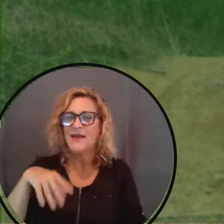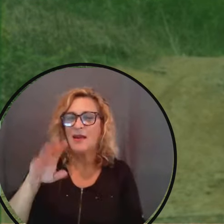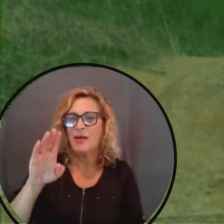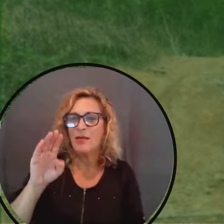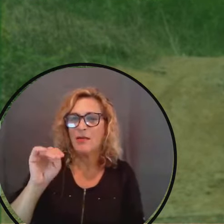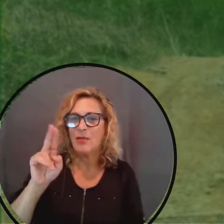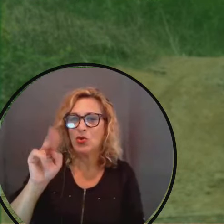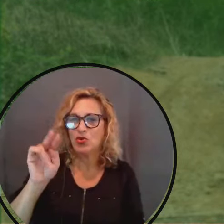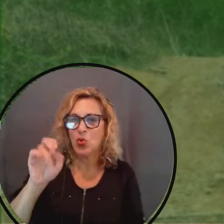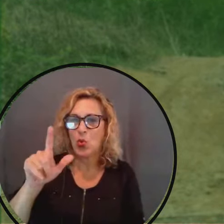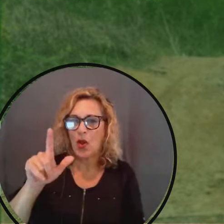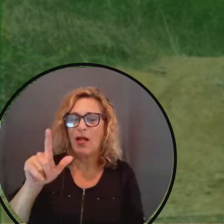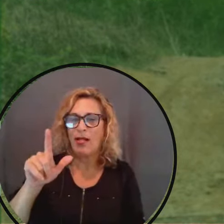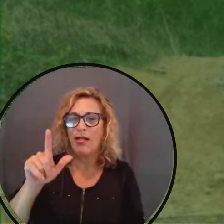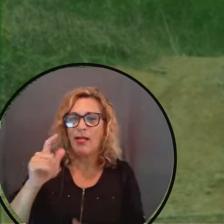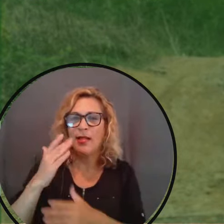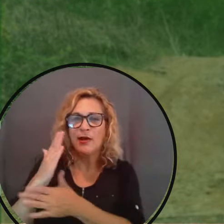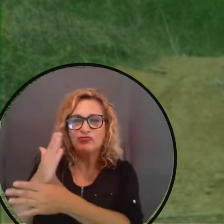which are on their way up.